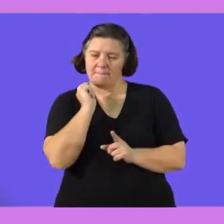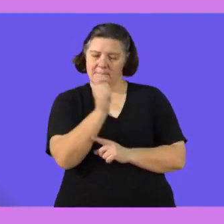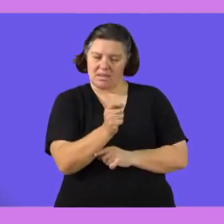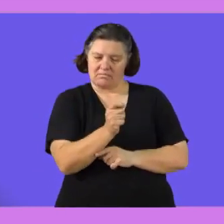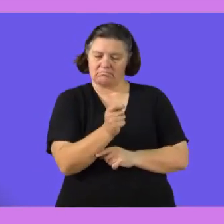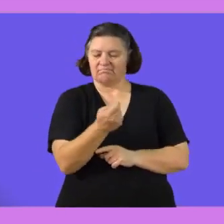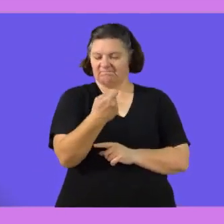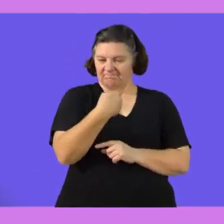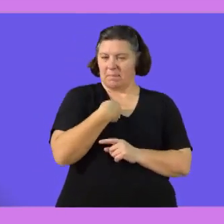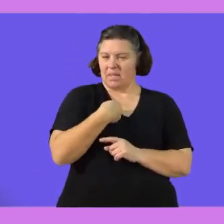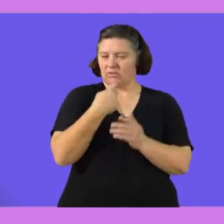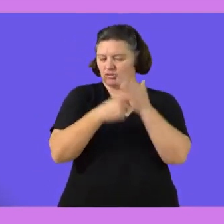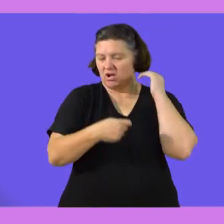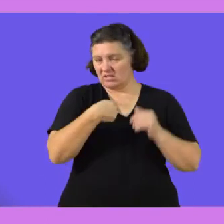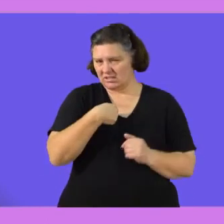Rand,